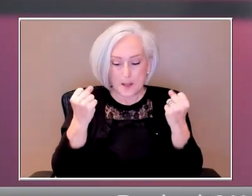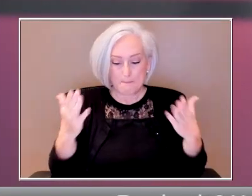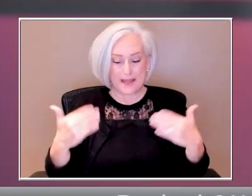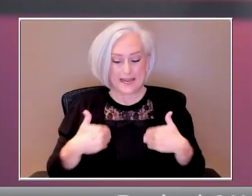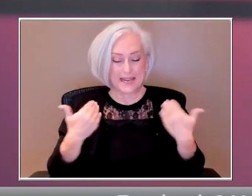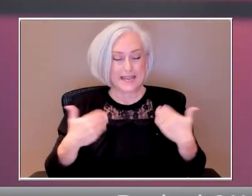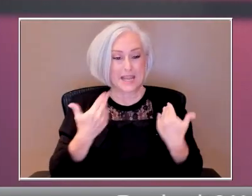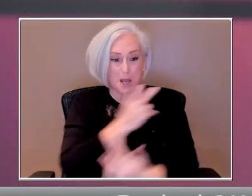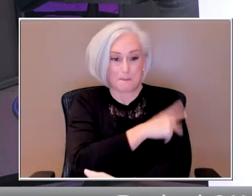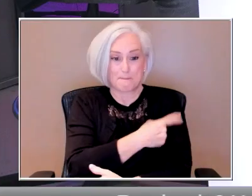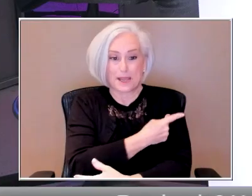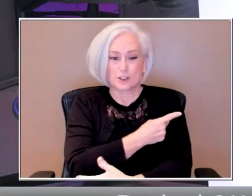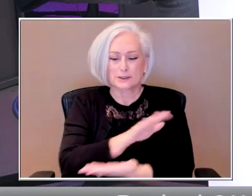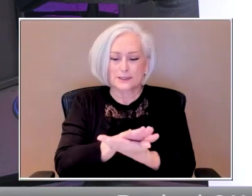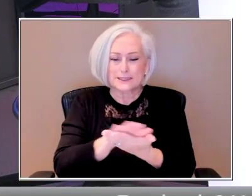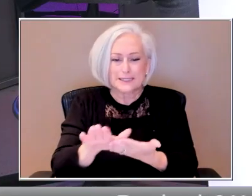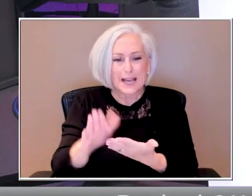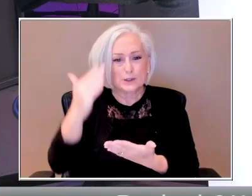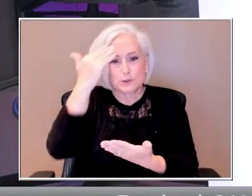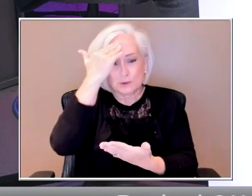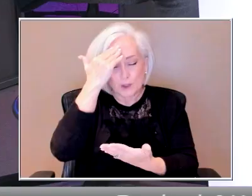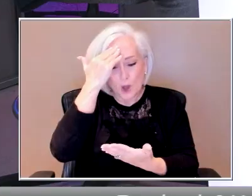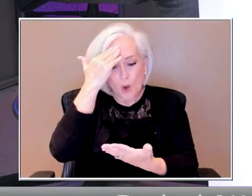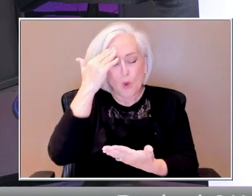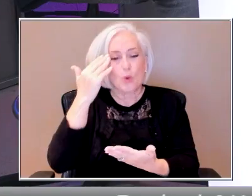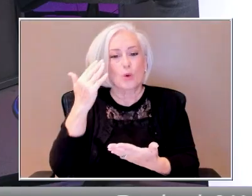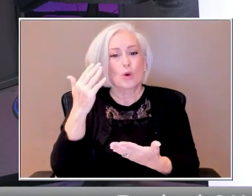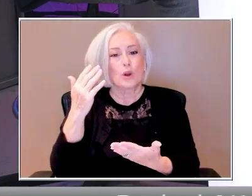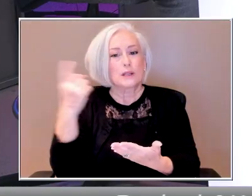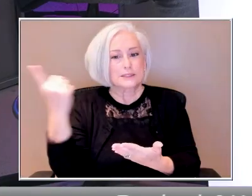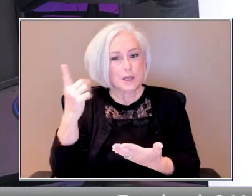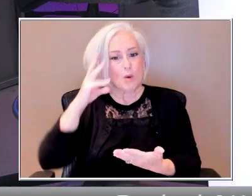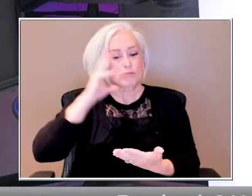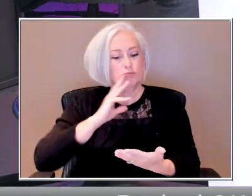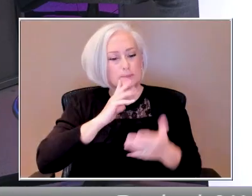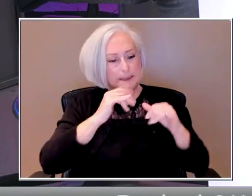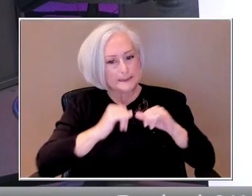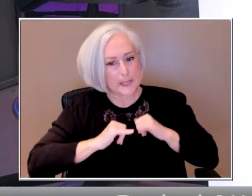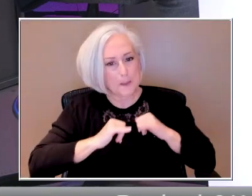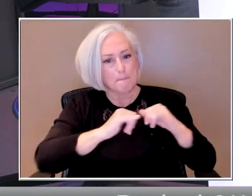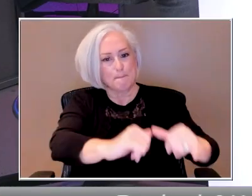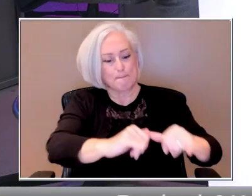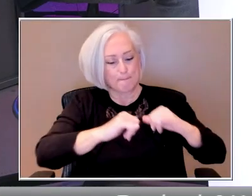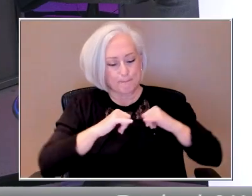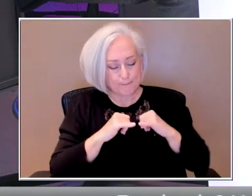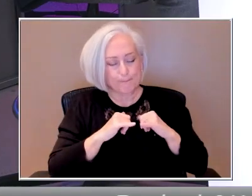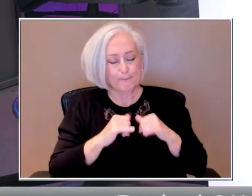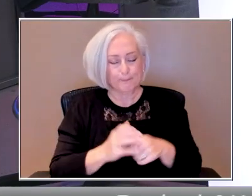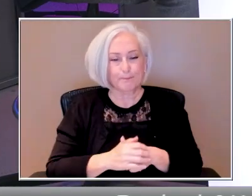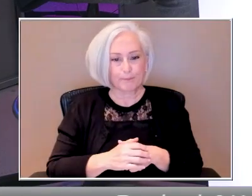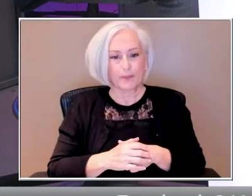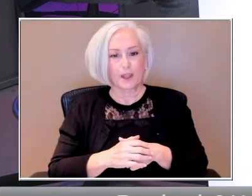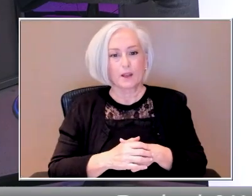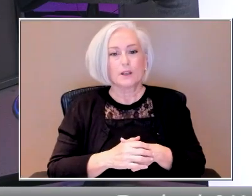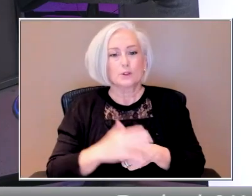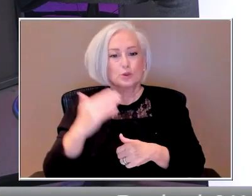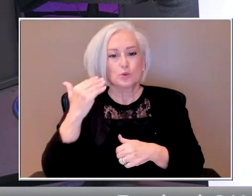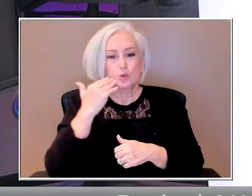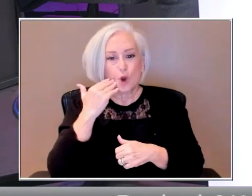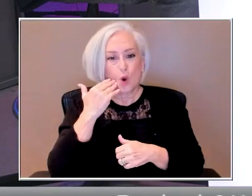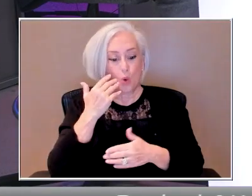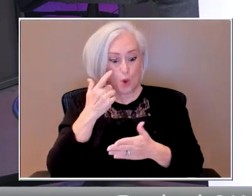very comforting to have someone that's walked in those, shoes and knows what it's like